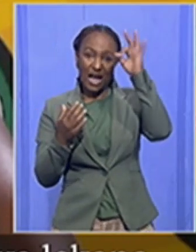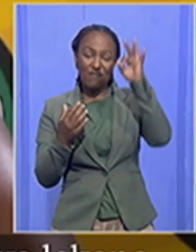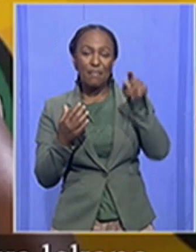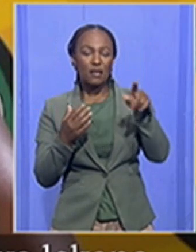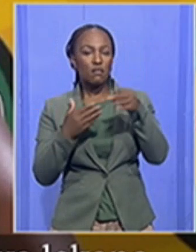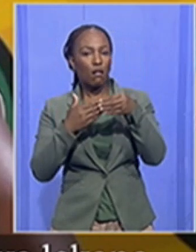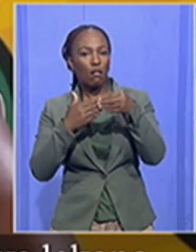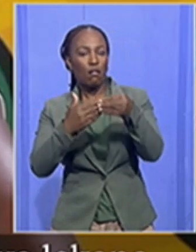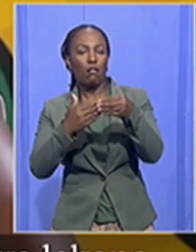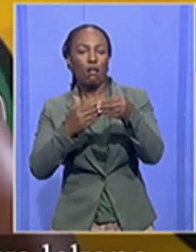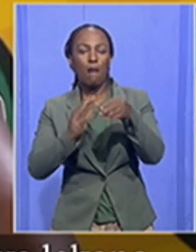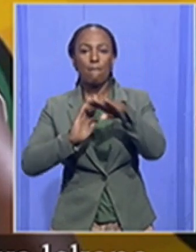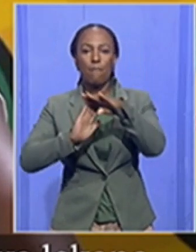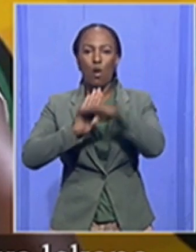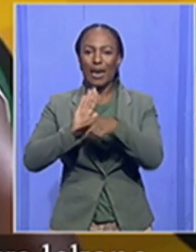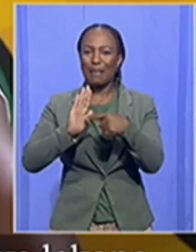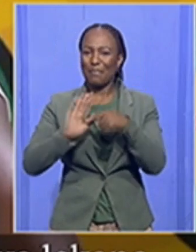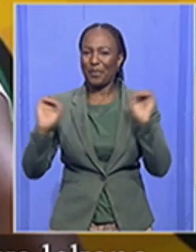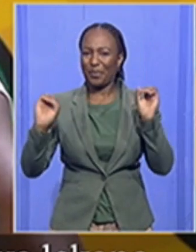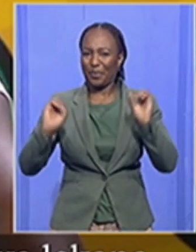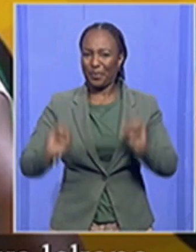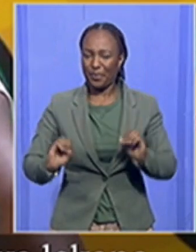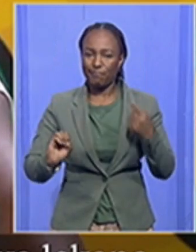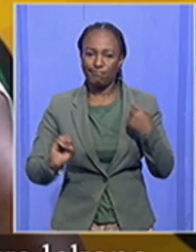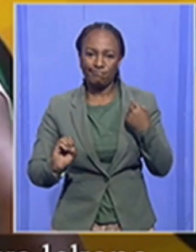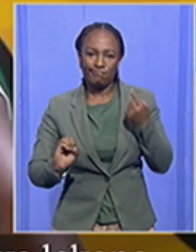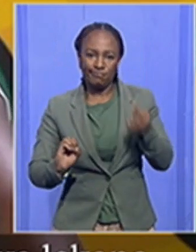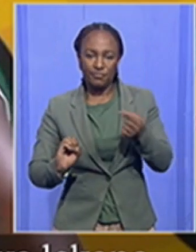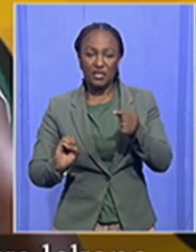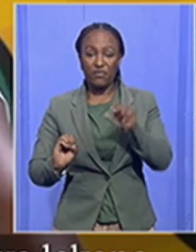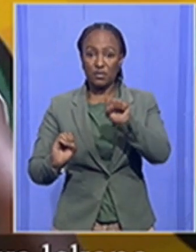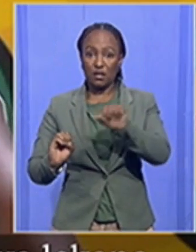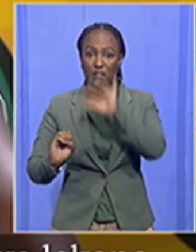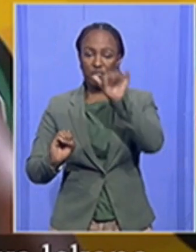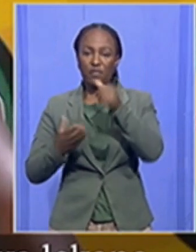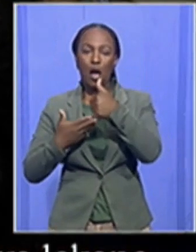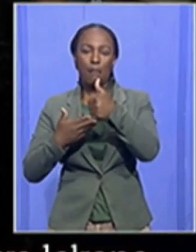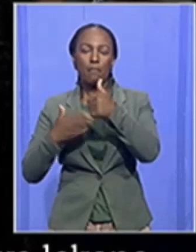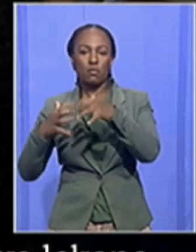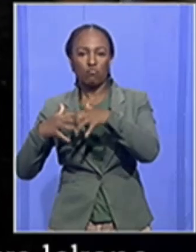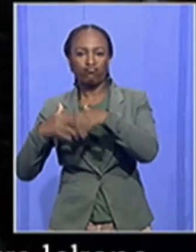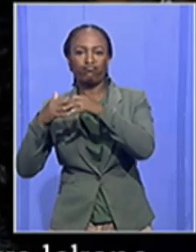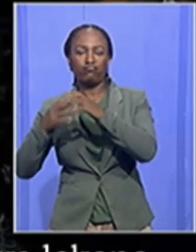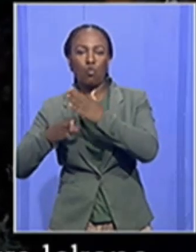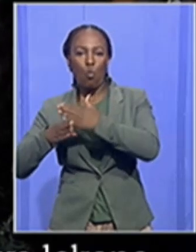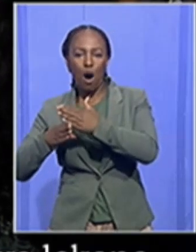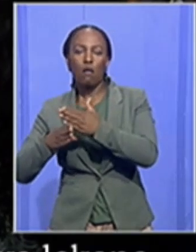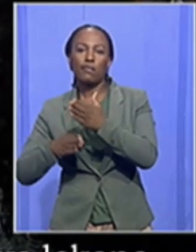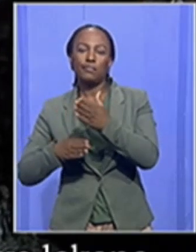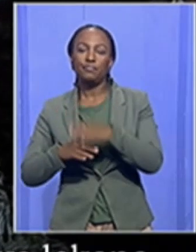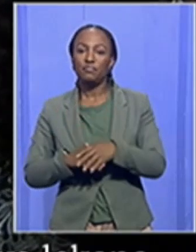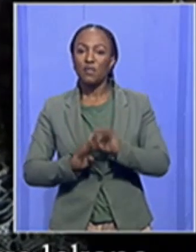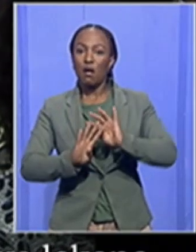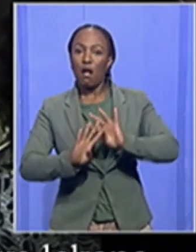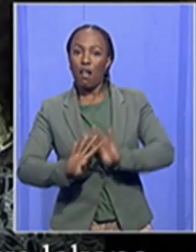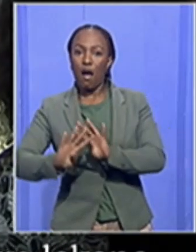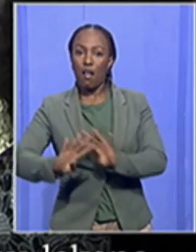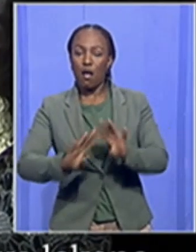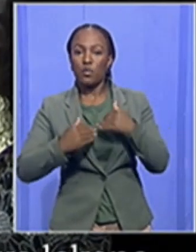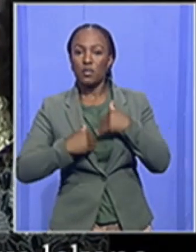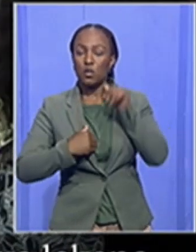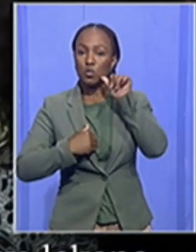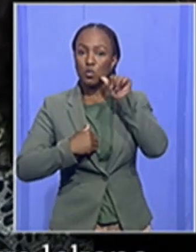stimulus program that industrializes the South African economy to create jobs. Mogwanto o tla simolola ka moso ka ura